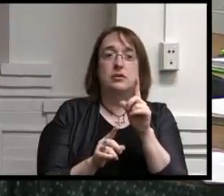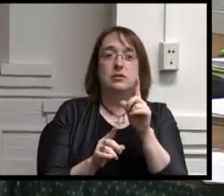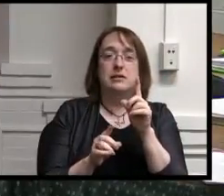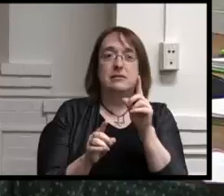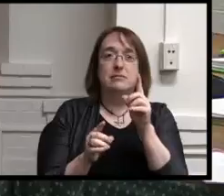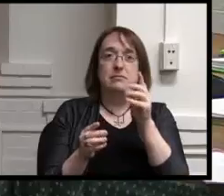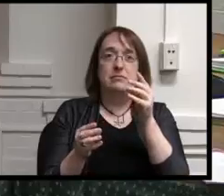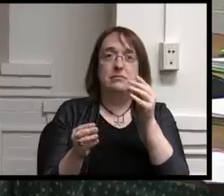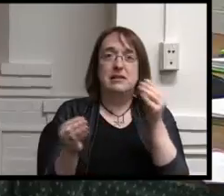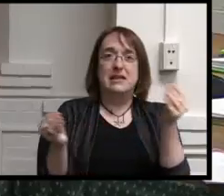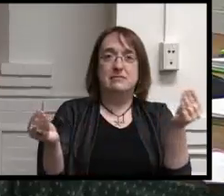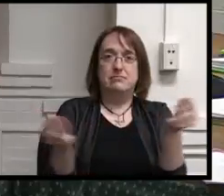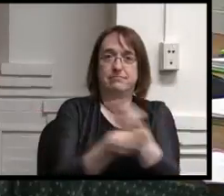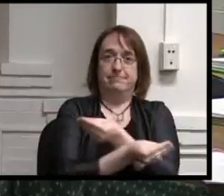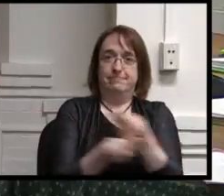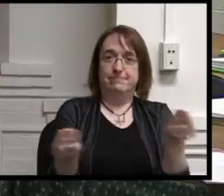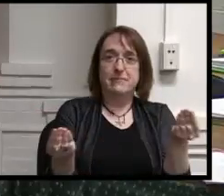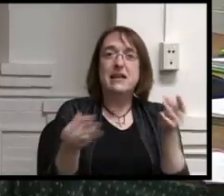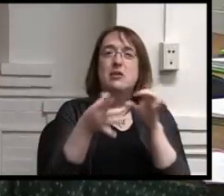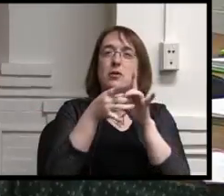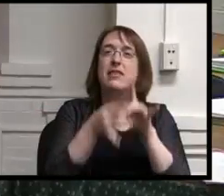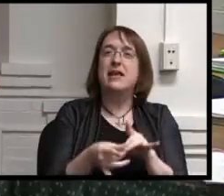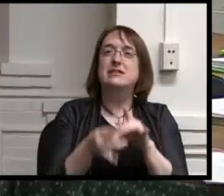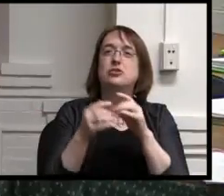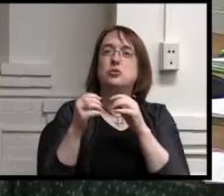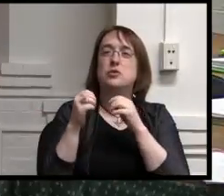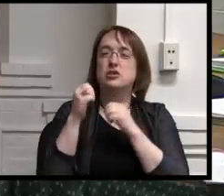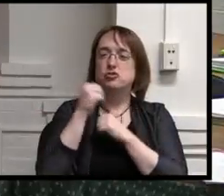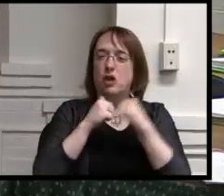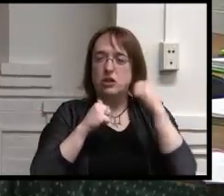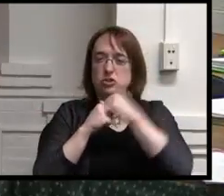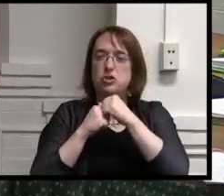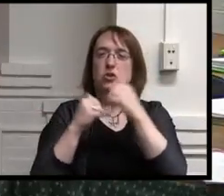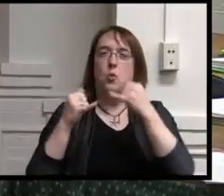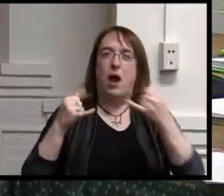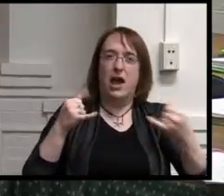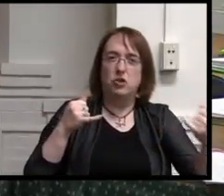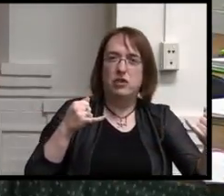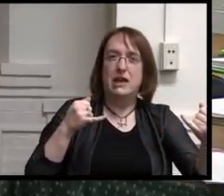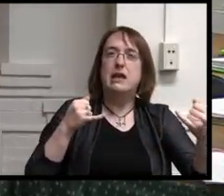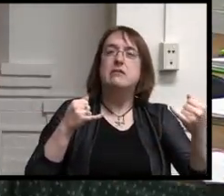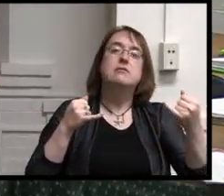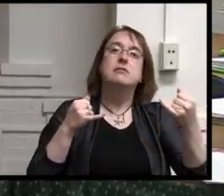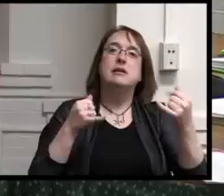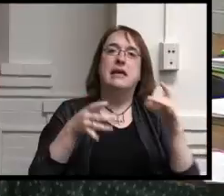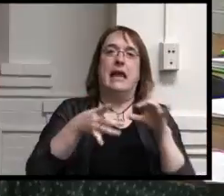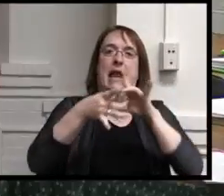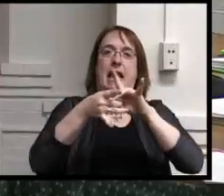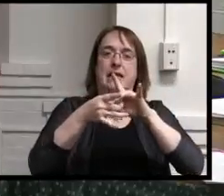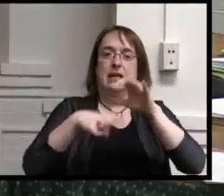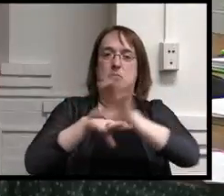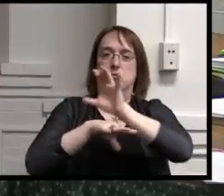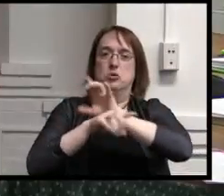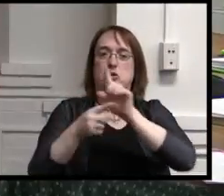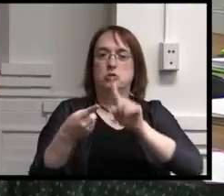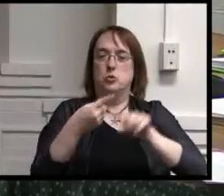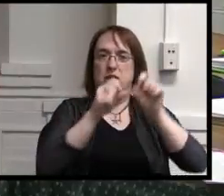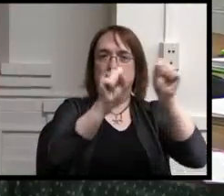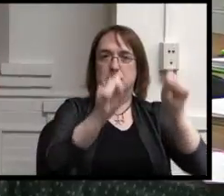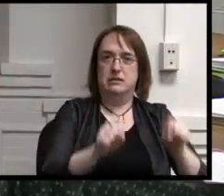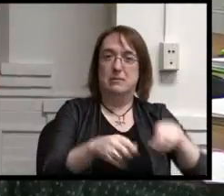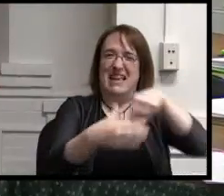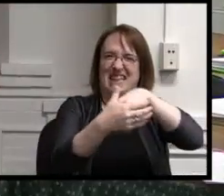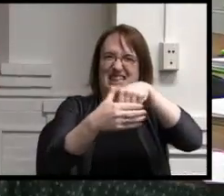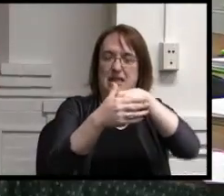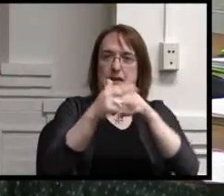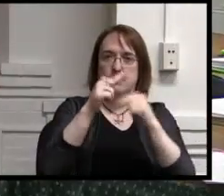data relate to issues in the structured wiring that serves the computers within the buildings. And so there is